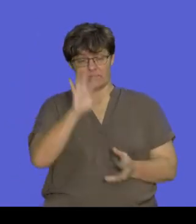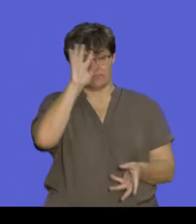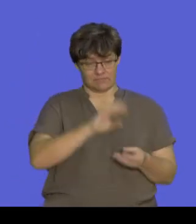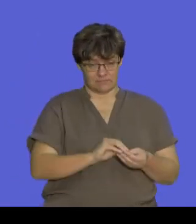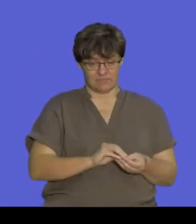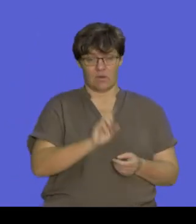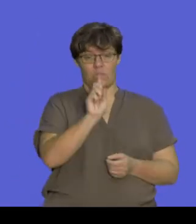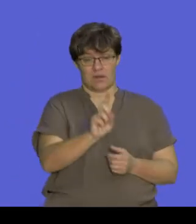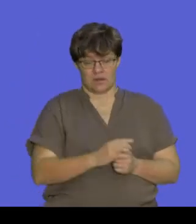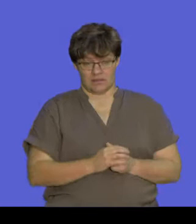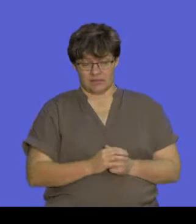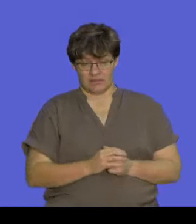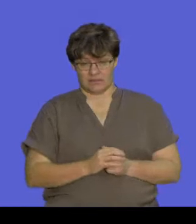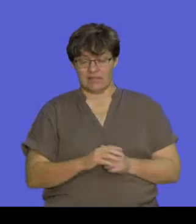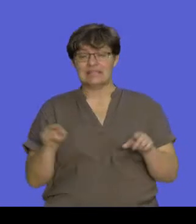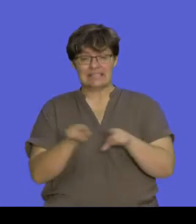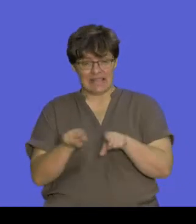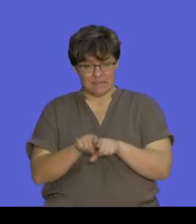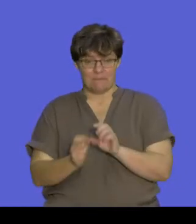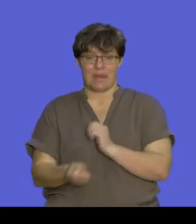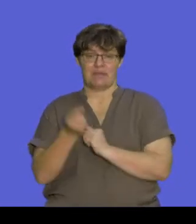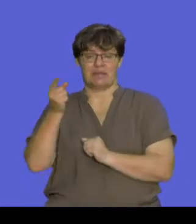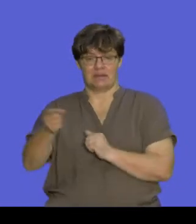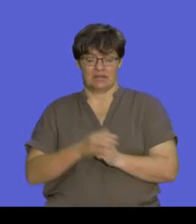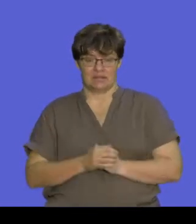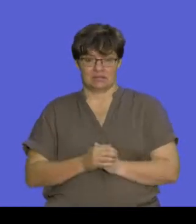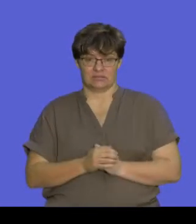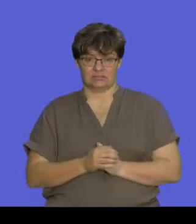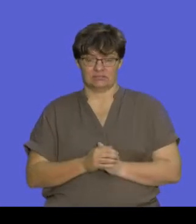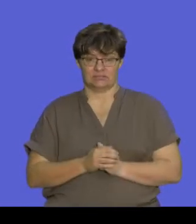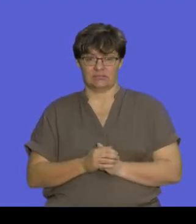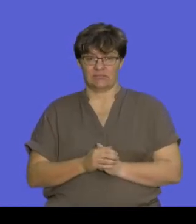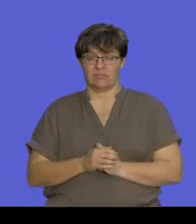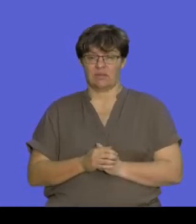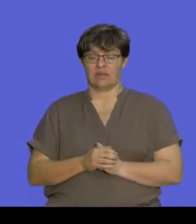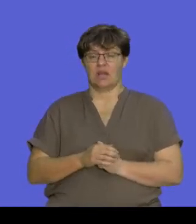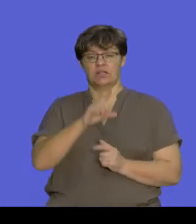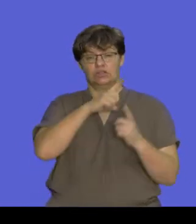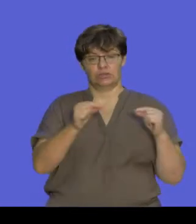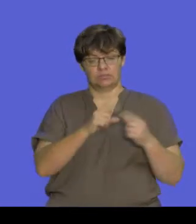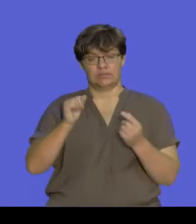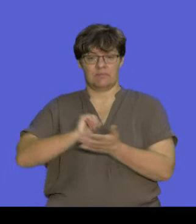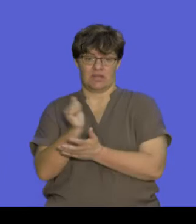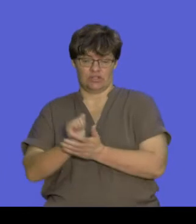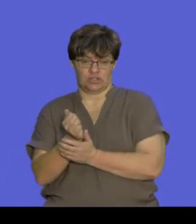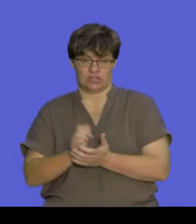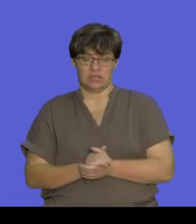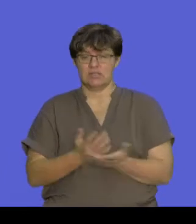And the same thing happens over here where we have chips and mash. Let's say that there